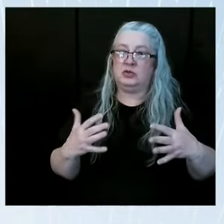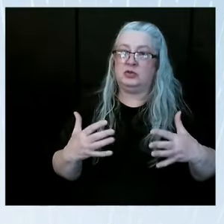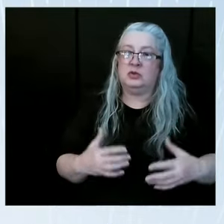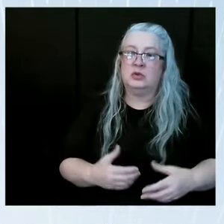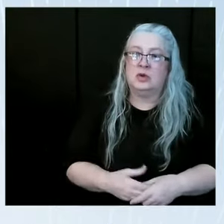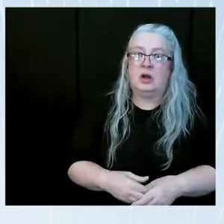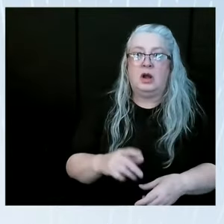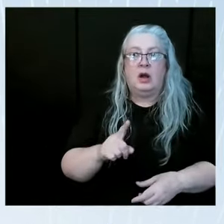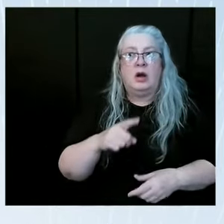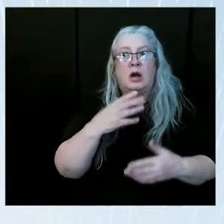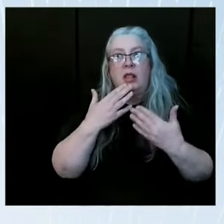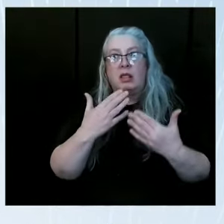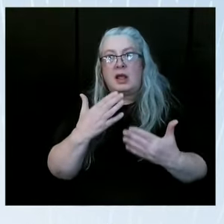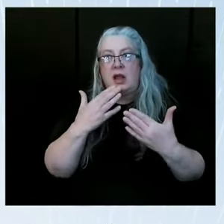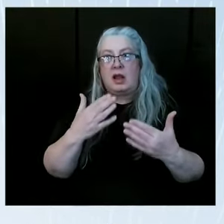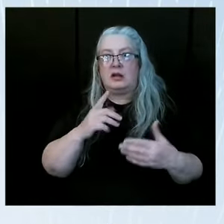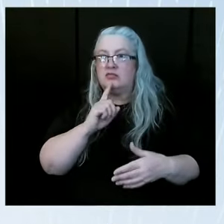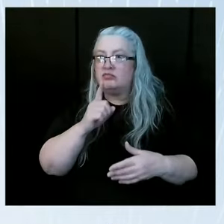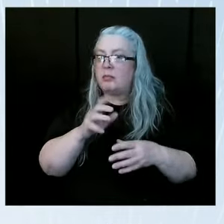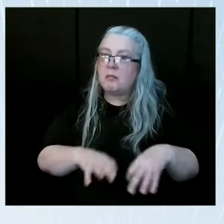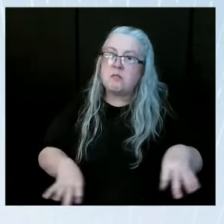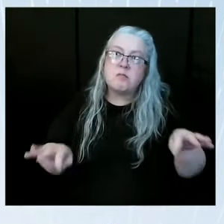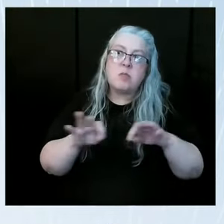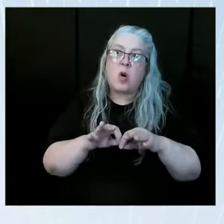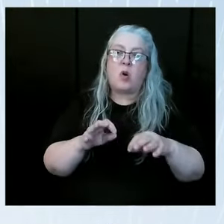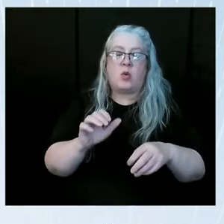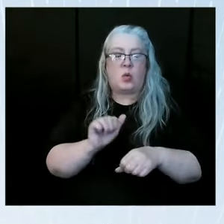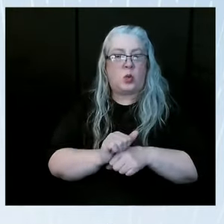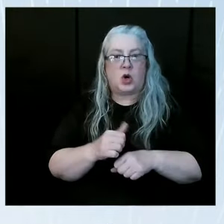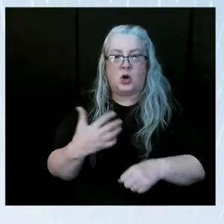the focus, the time, the resources, the effort that